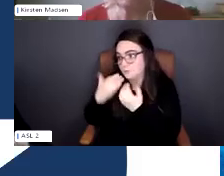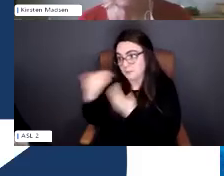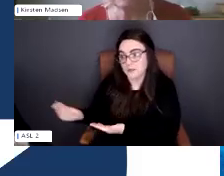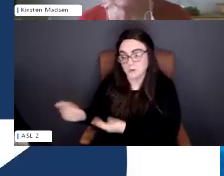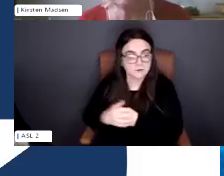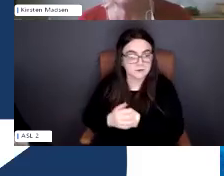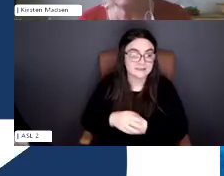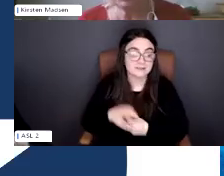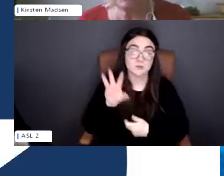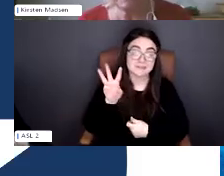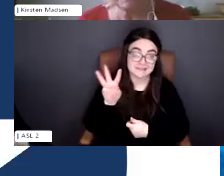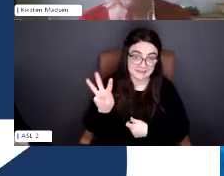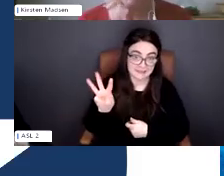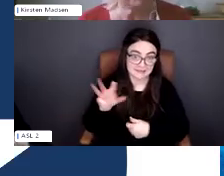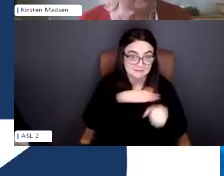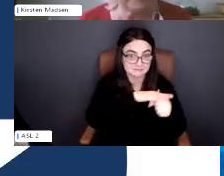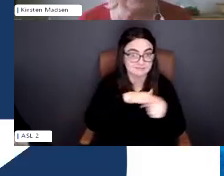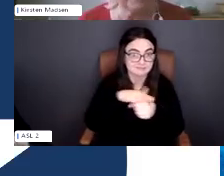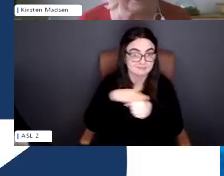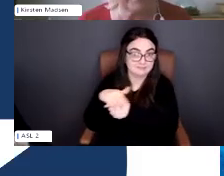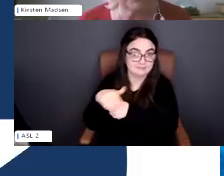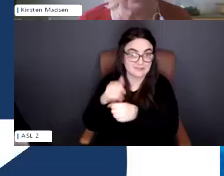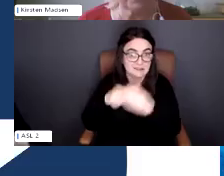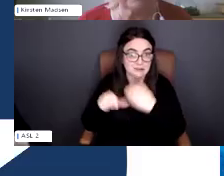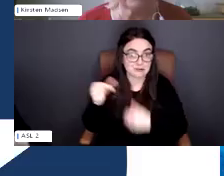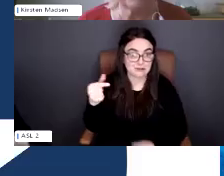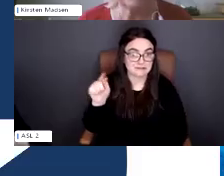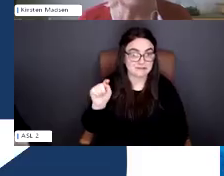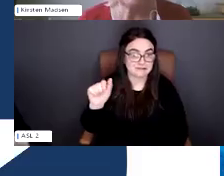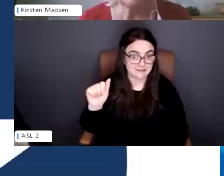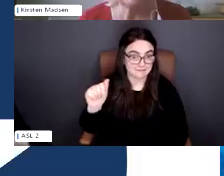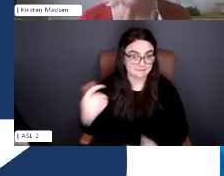seniors residences in the GTA completed the entire project,